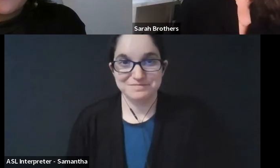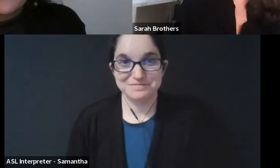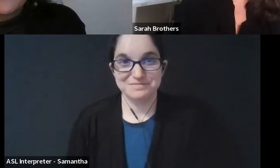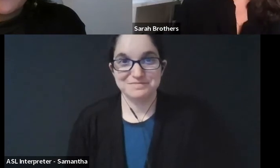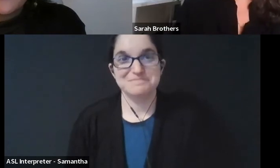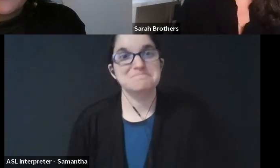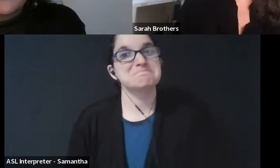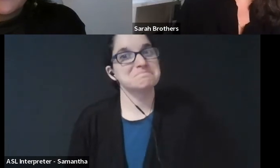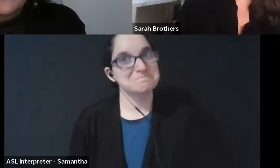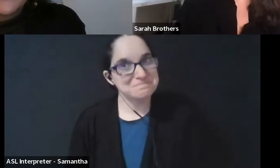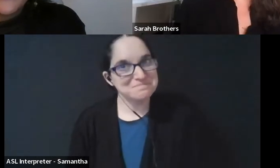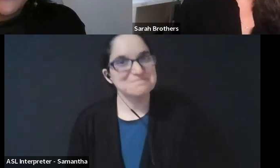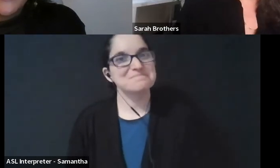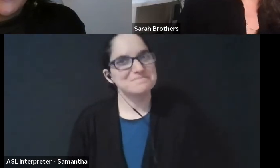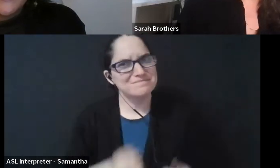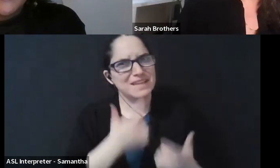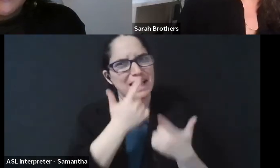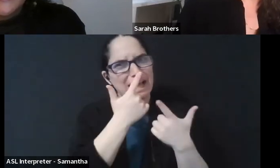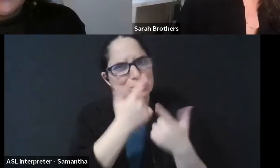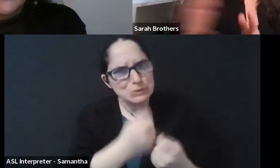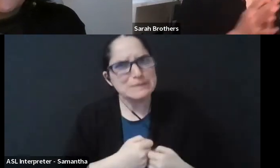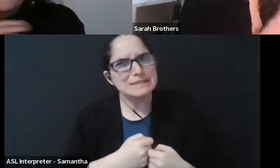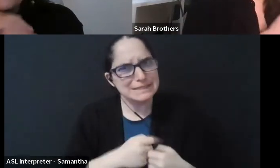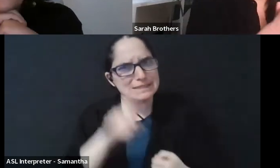That's a super interesting question.